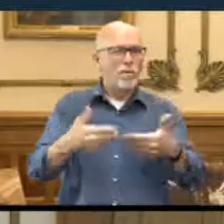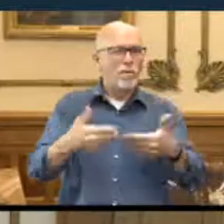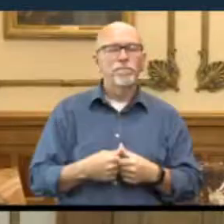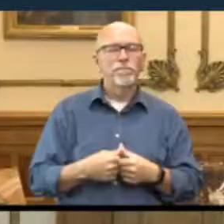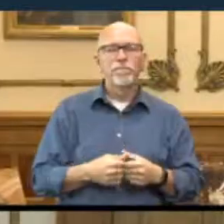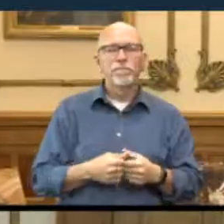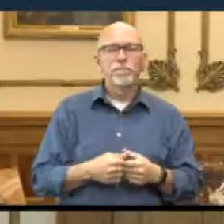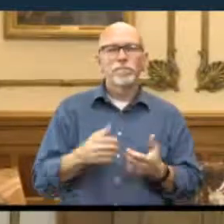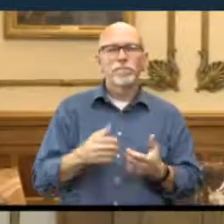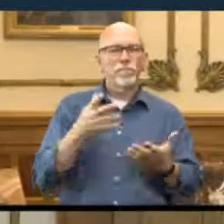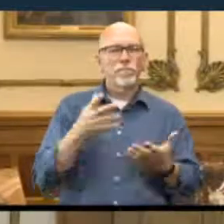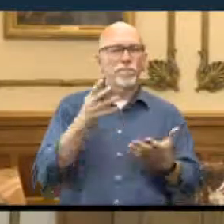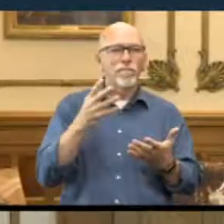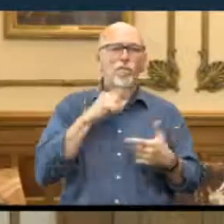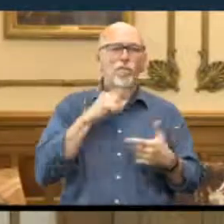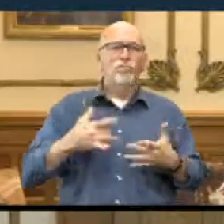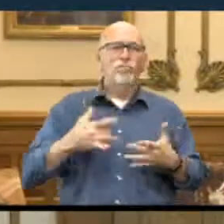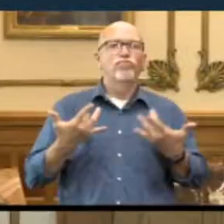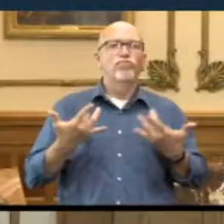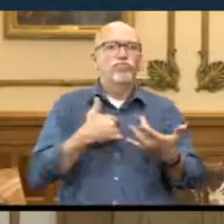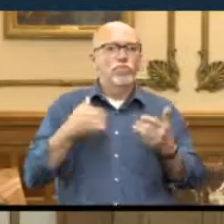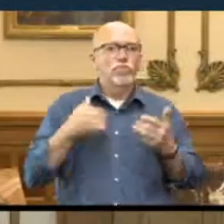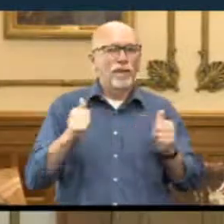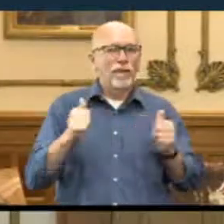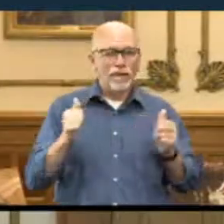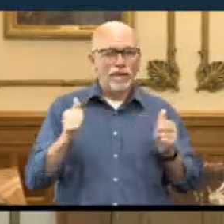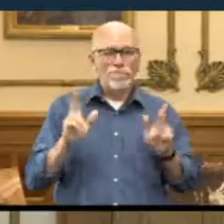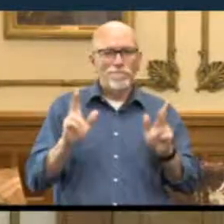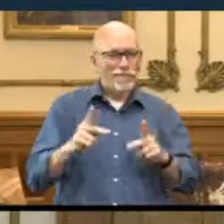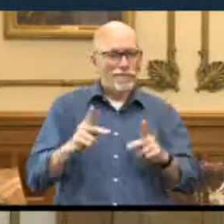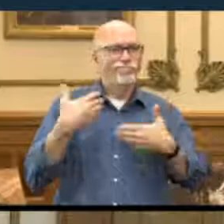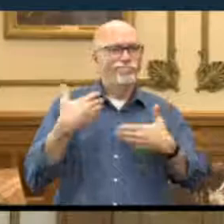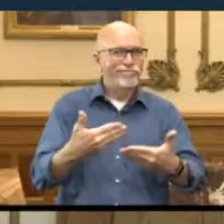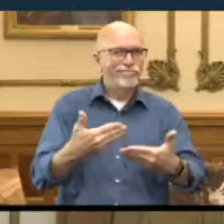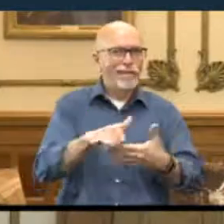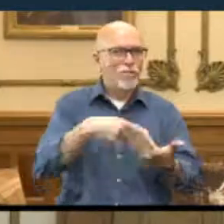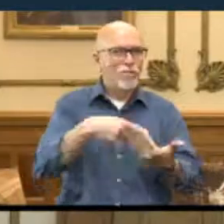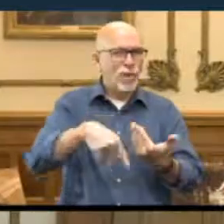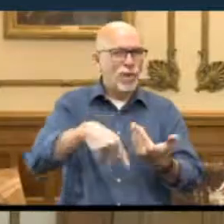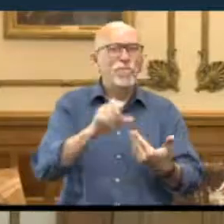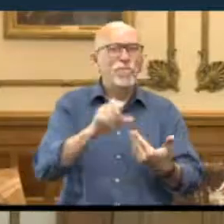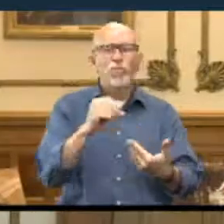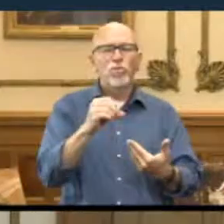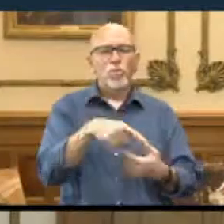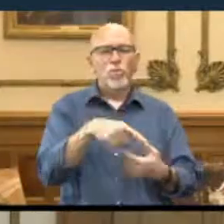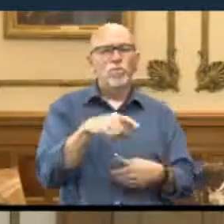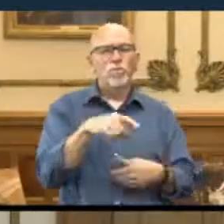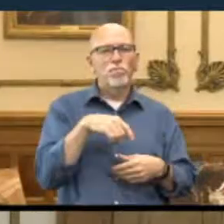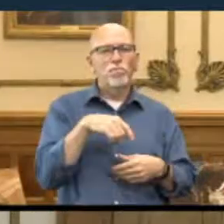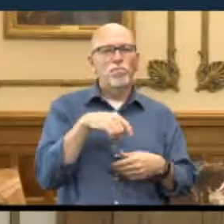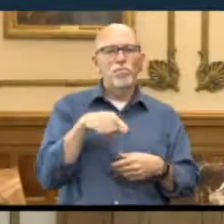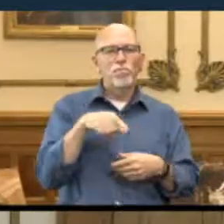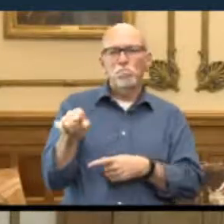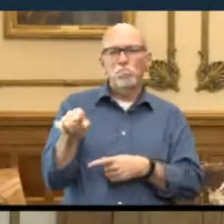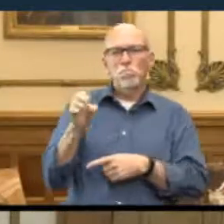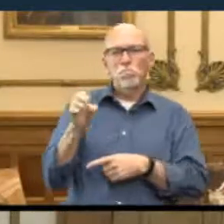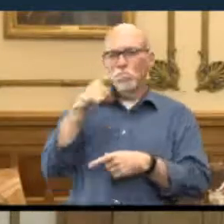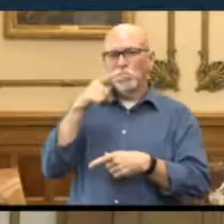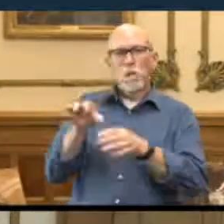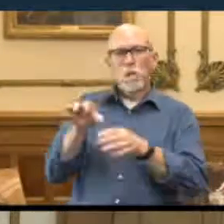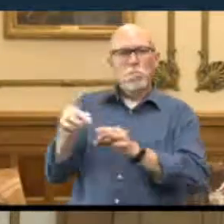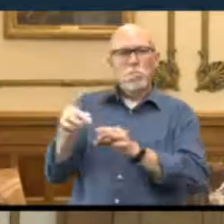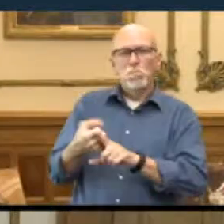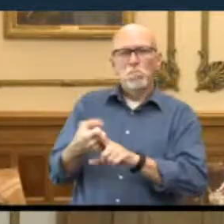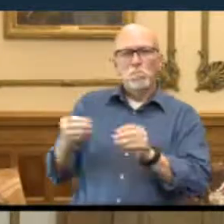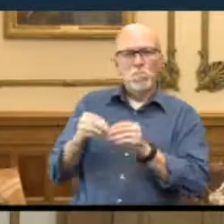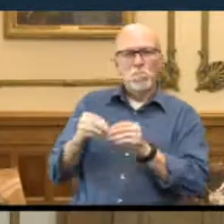just thrilled and pleased that we're able to get that back on track, that program back on track. And so you might go into detail